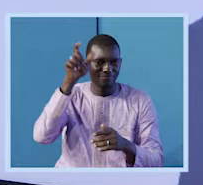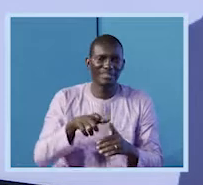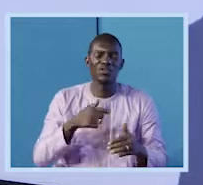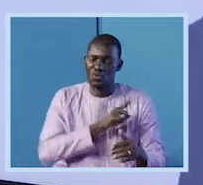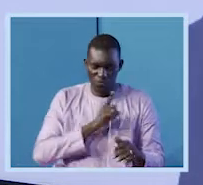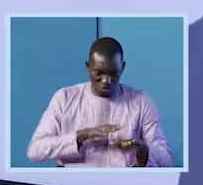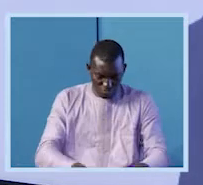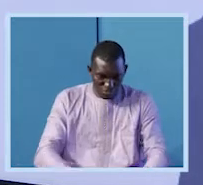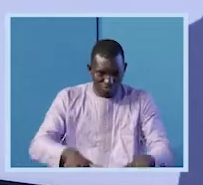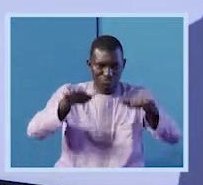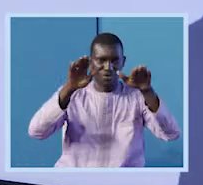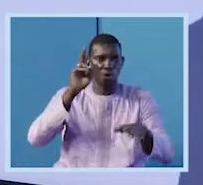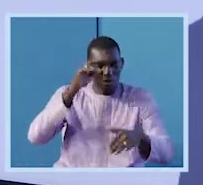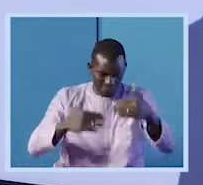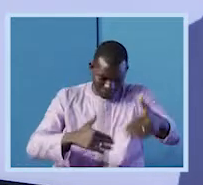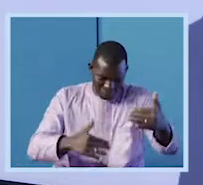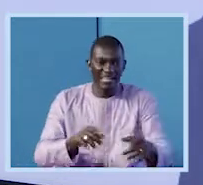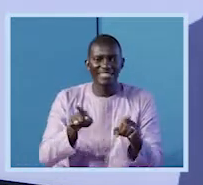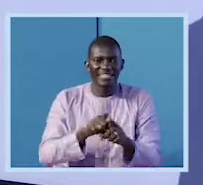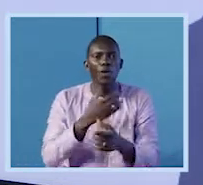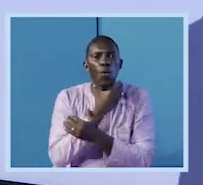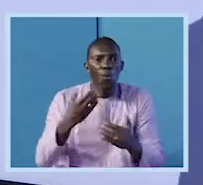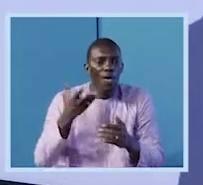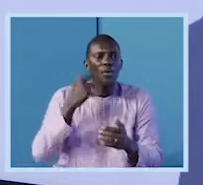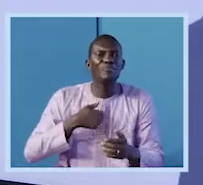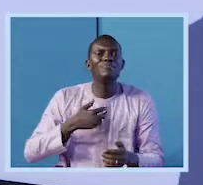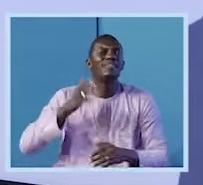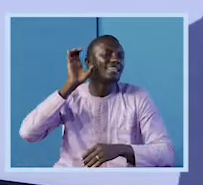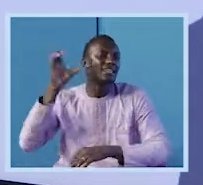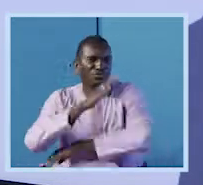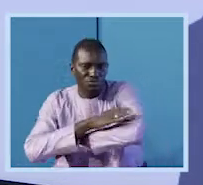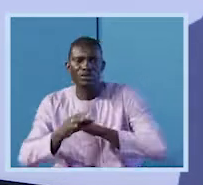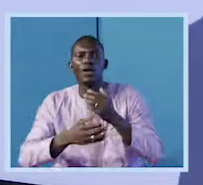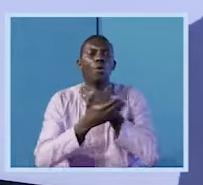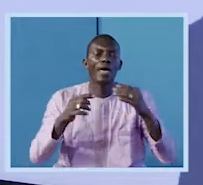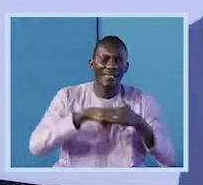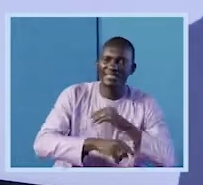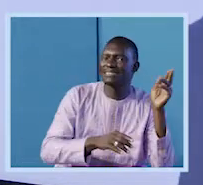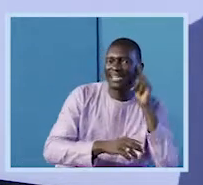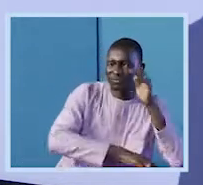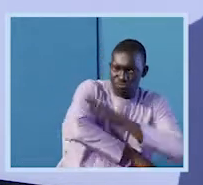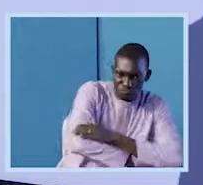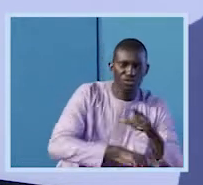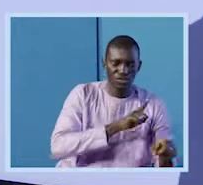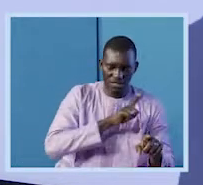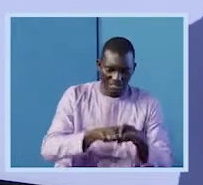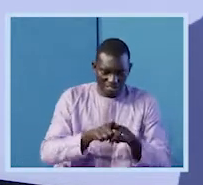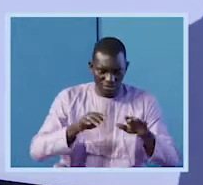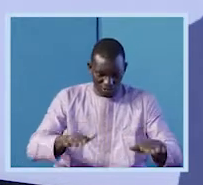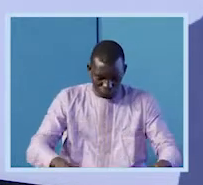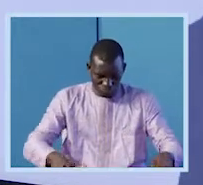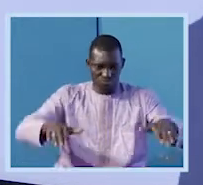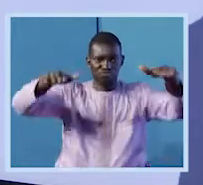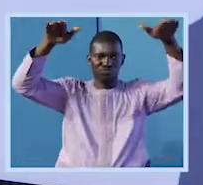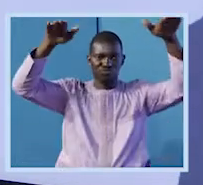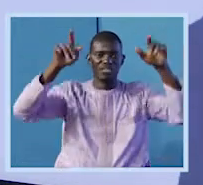live not far from each other. And then, you know, while I was in a hearing school, he was in a deaf school. So we grew up together. And then, you